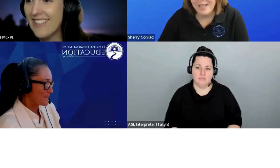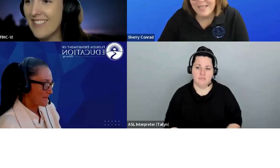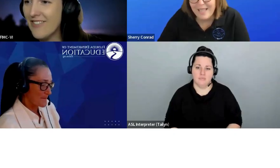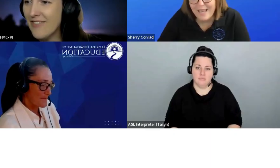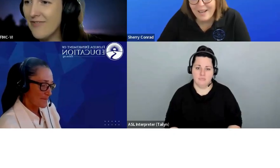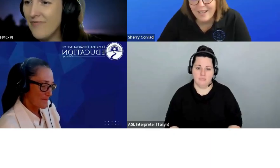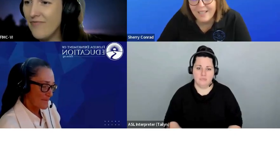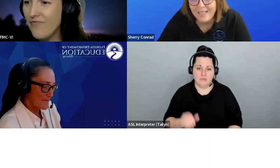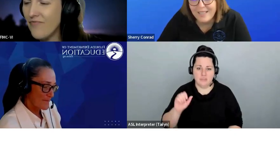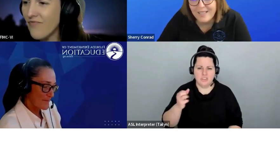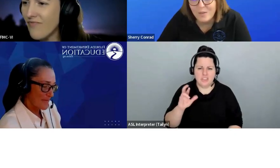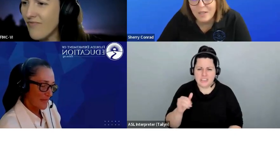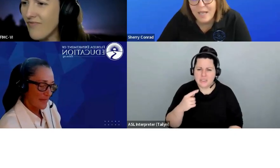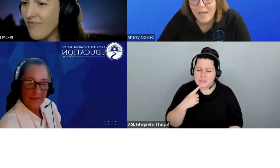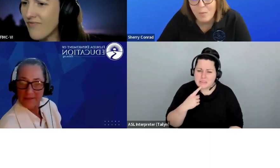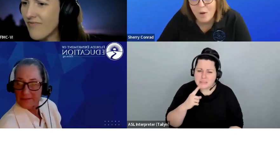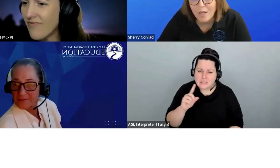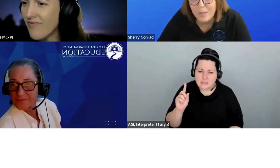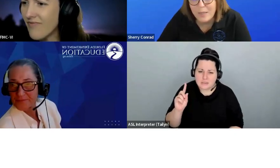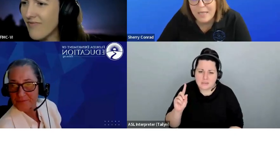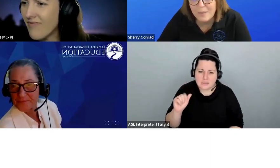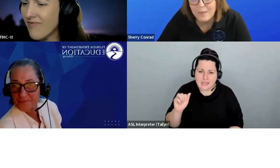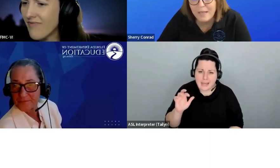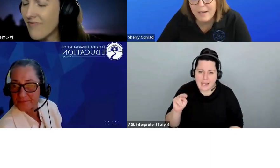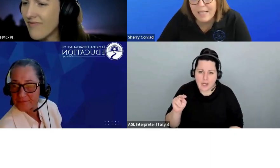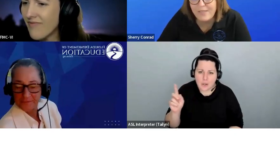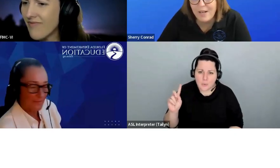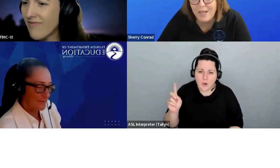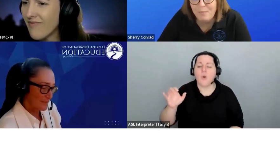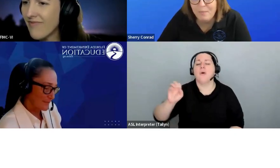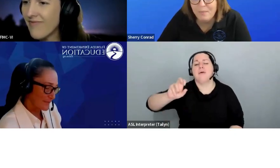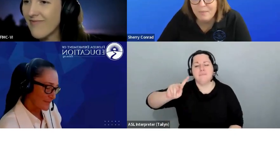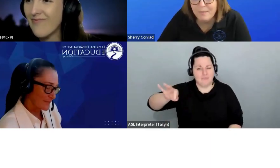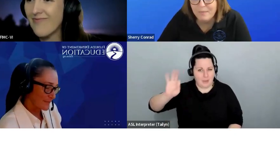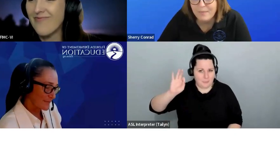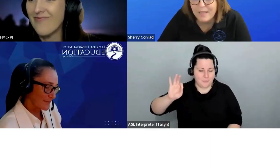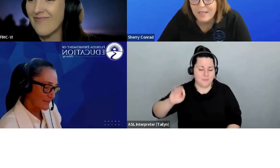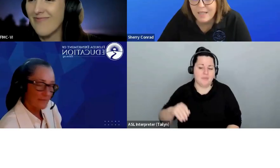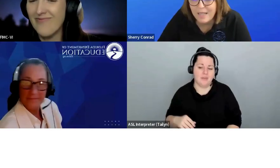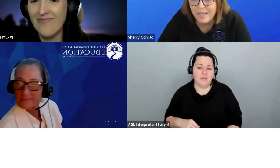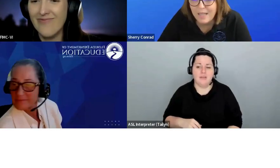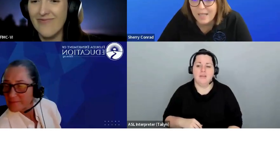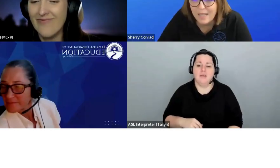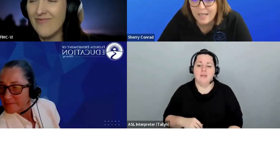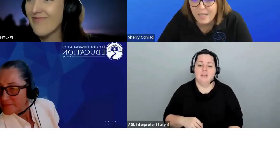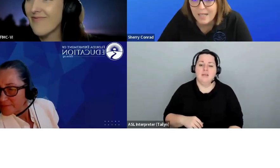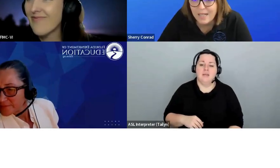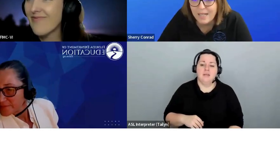I do not see Aaron's camera on, so I can't. There he is. Found him. I'm back.